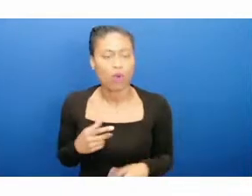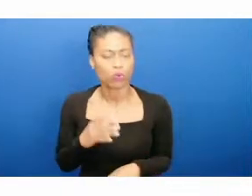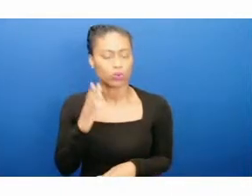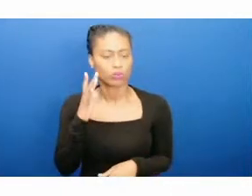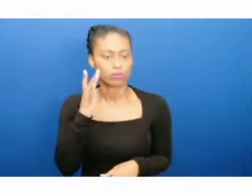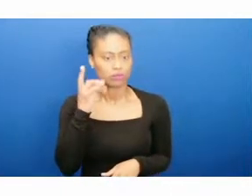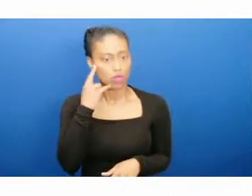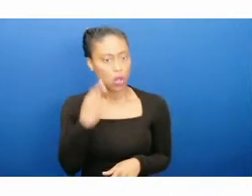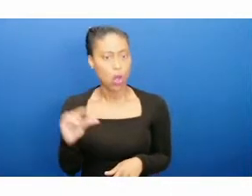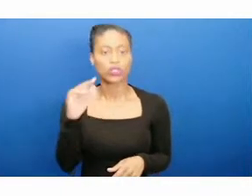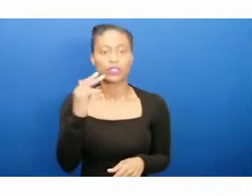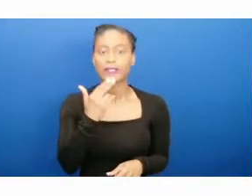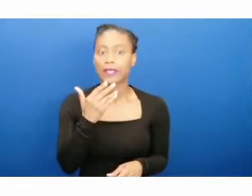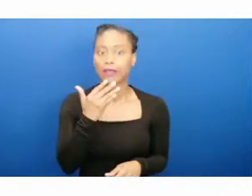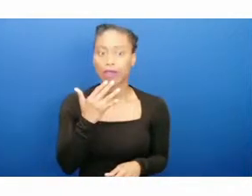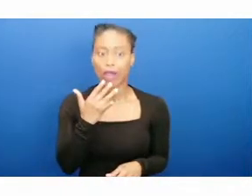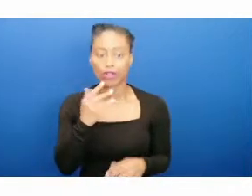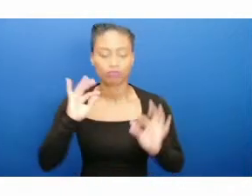looking amazing.